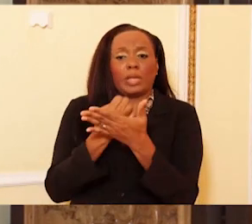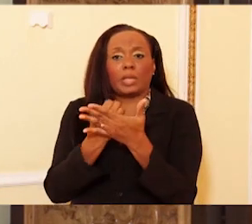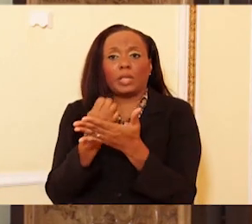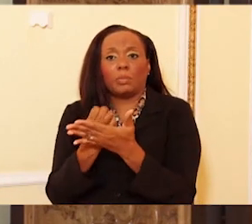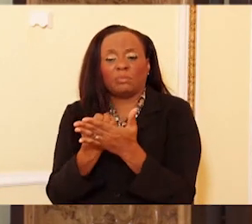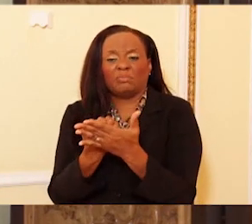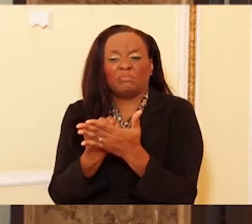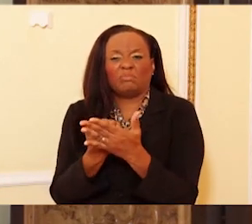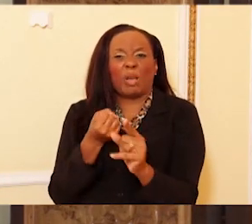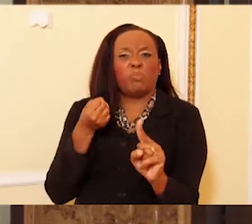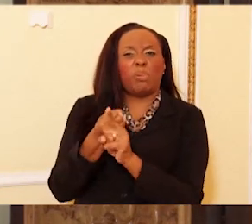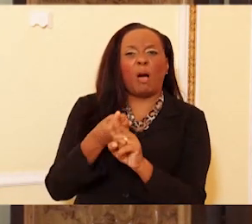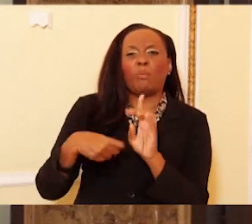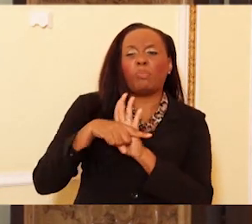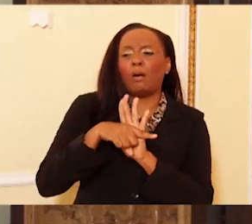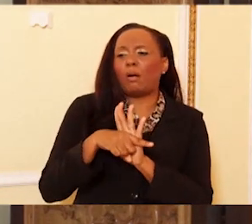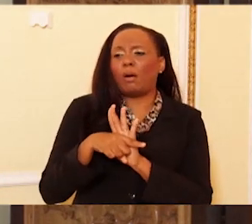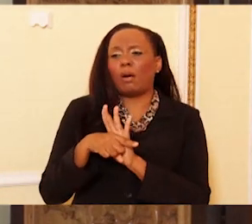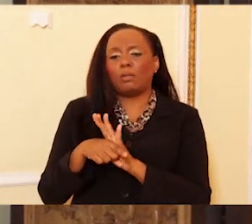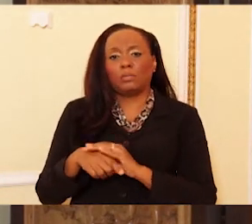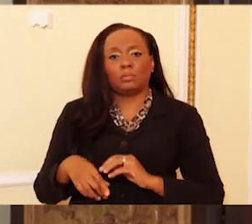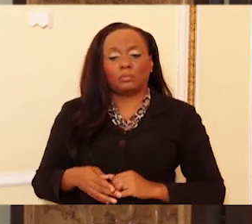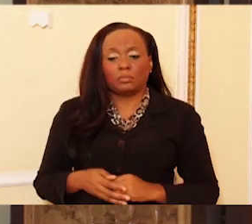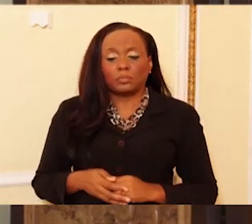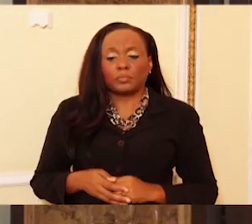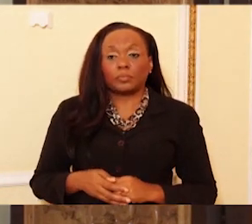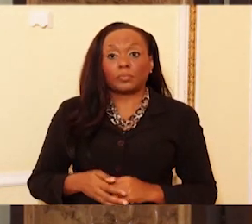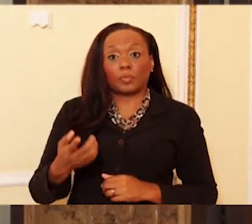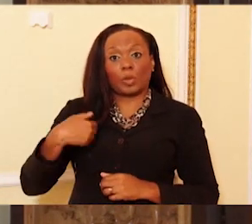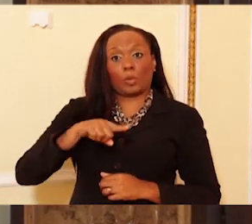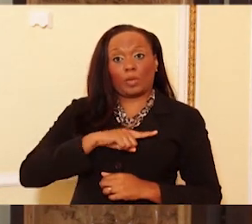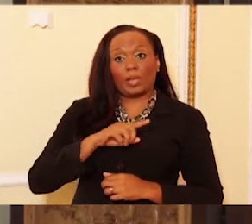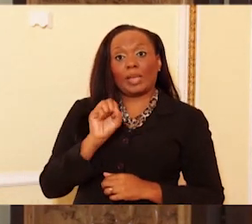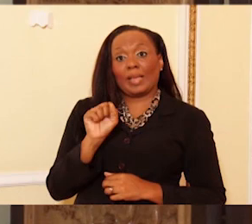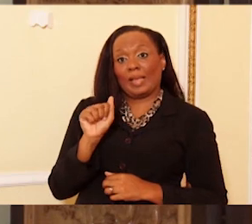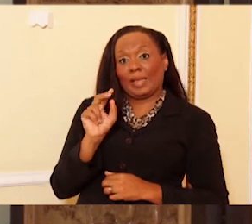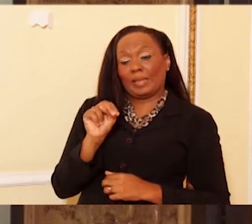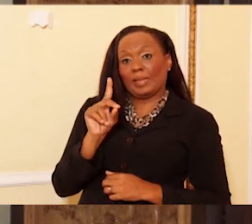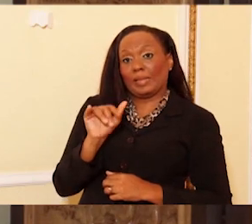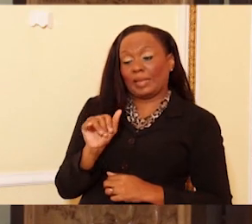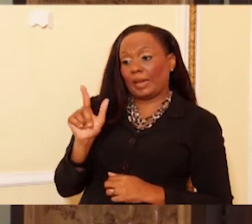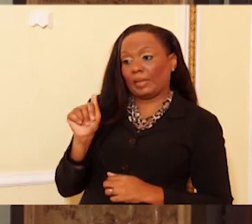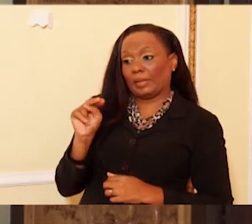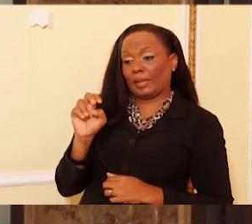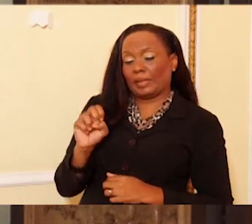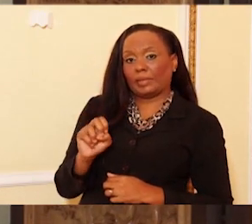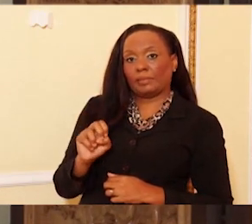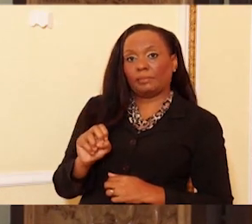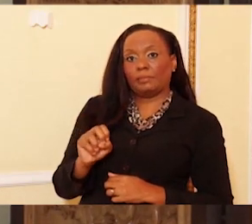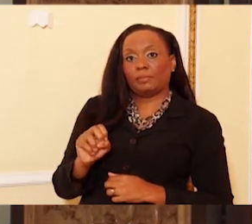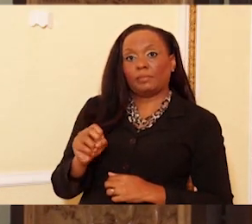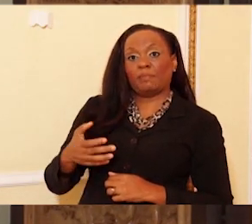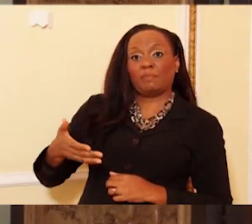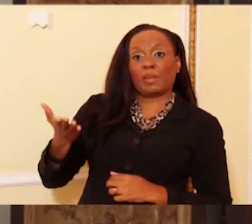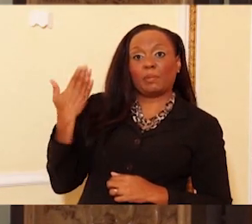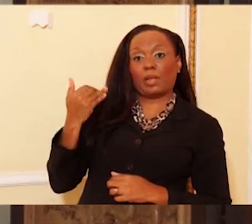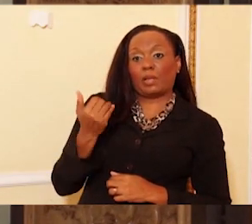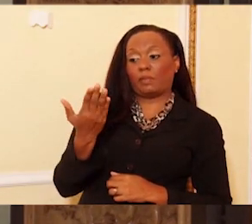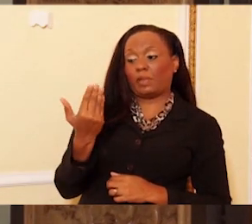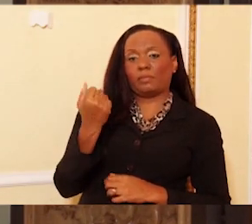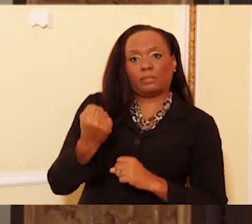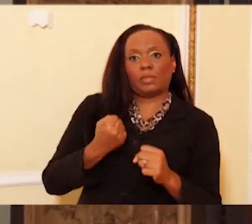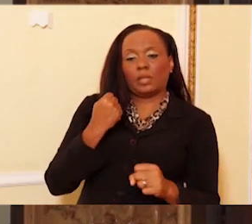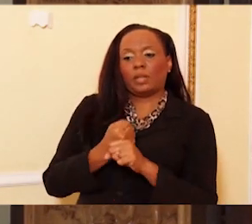and over what time period. The Sandy Lane Charitable Trust in the last 15 years has raised a